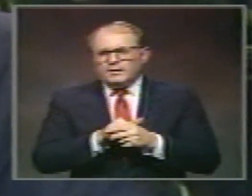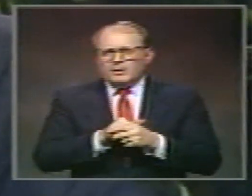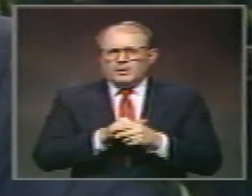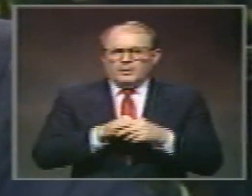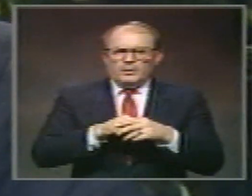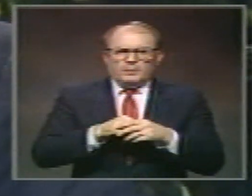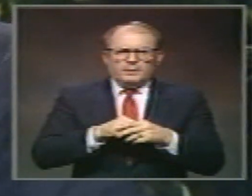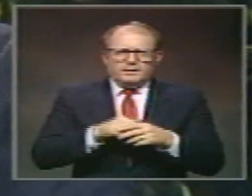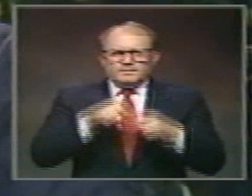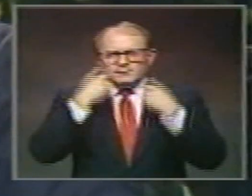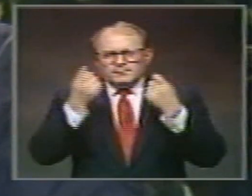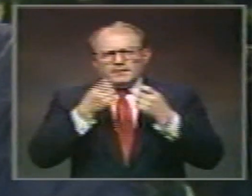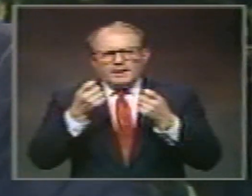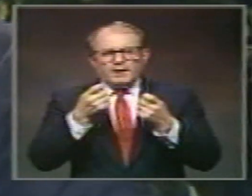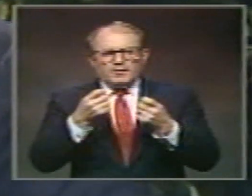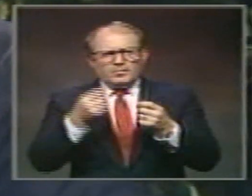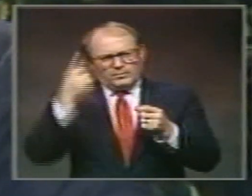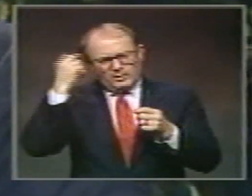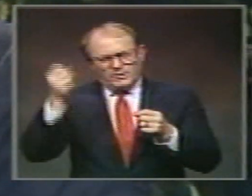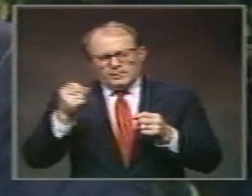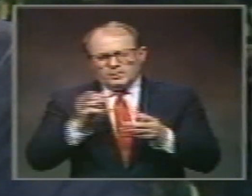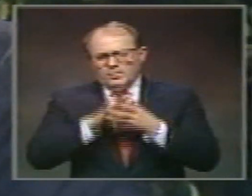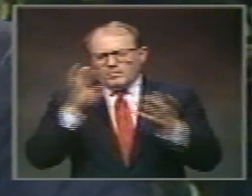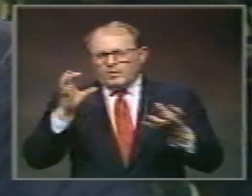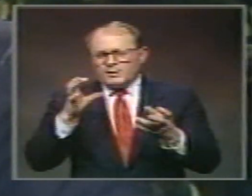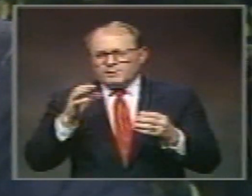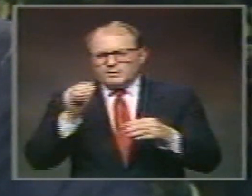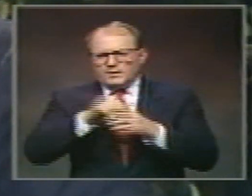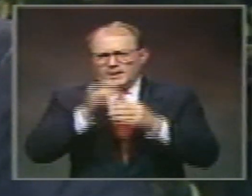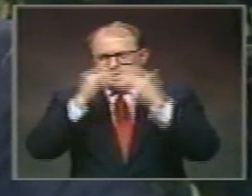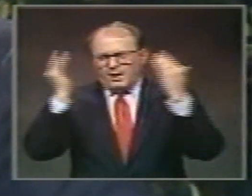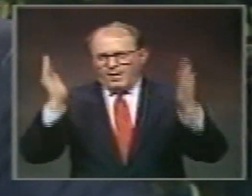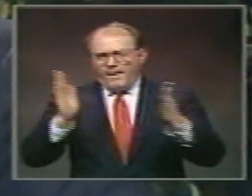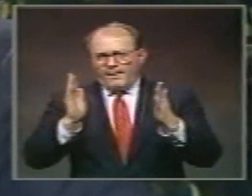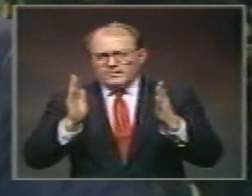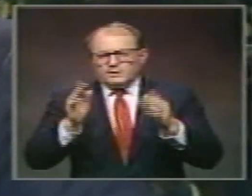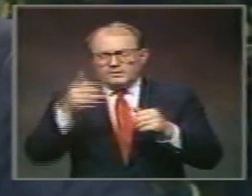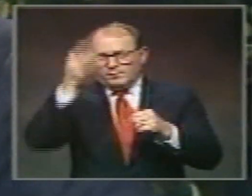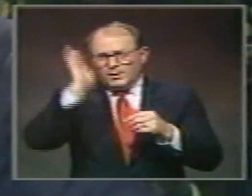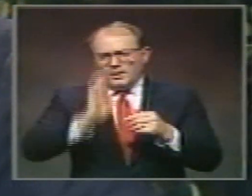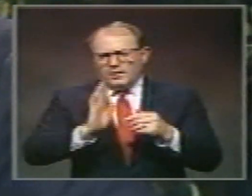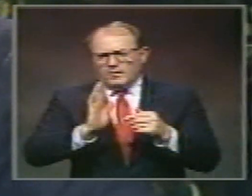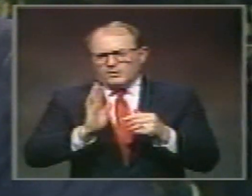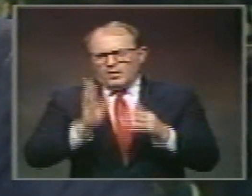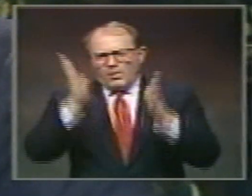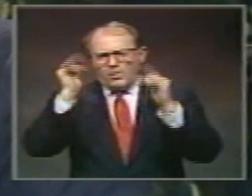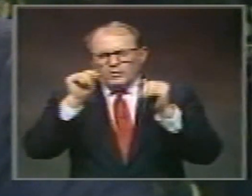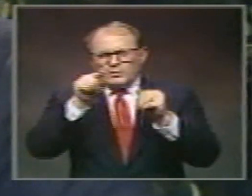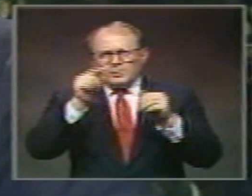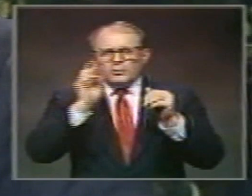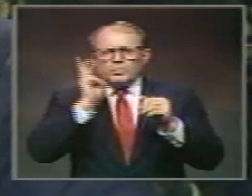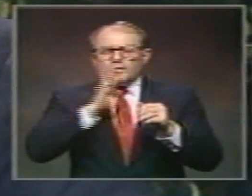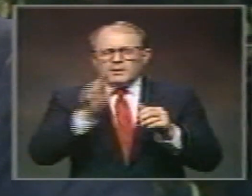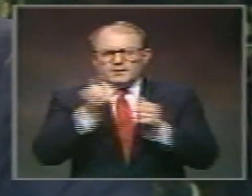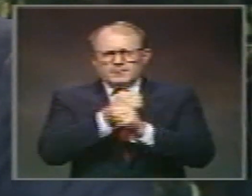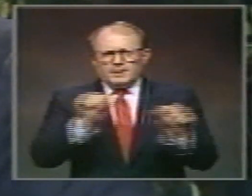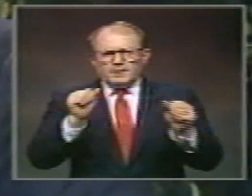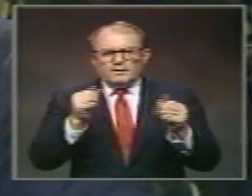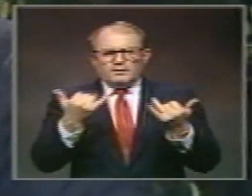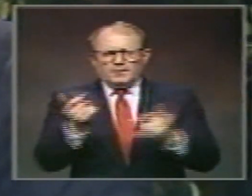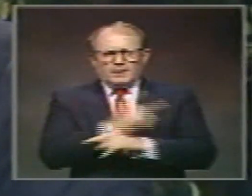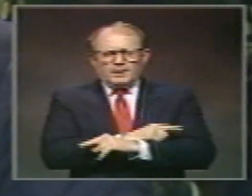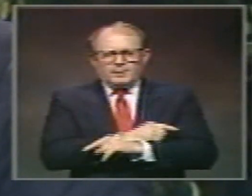starvation when there's plenty to be enjoyed in the house of God. I hope you'll be saved today. If we can assist you, please let us